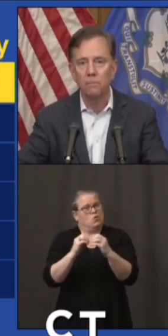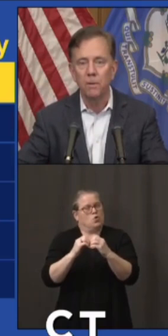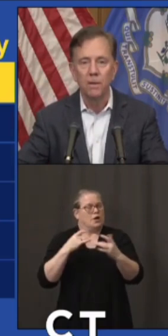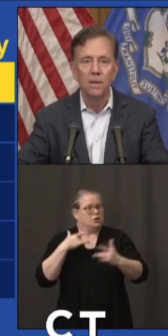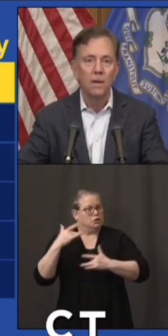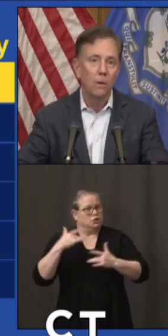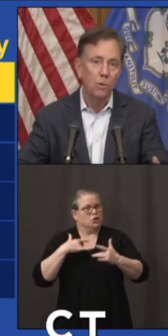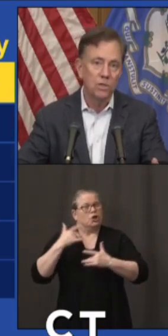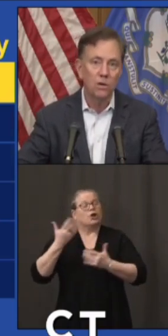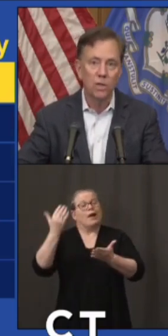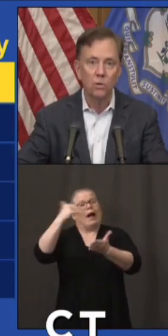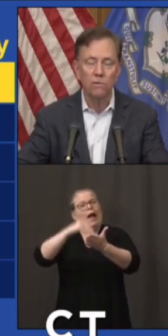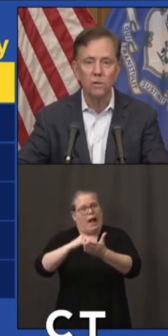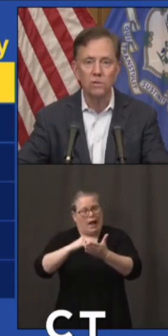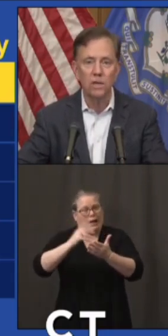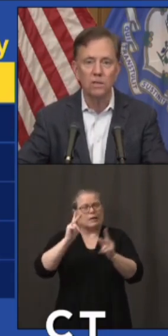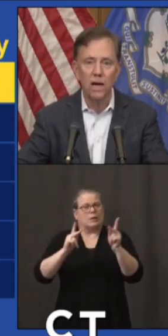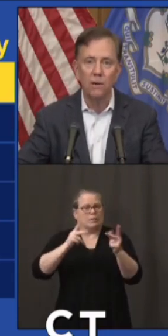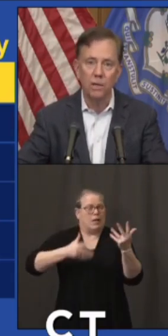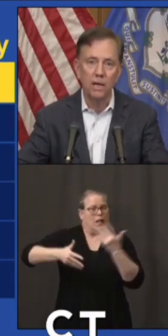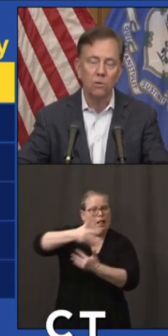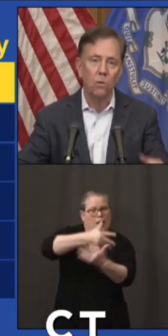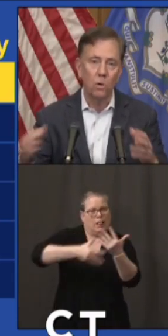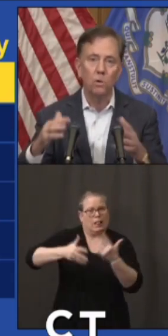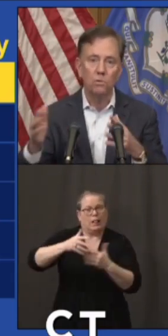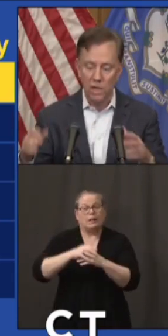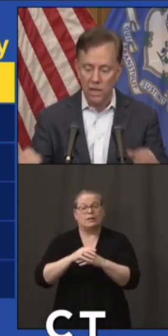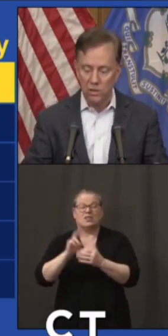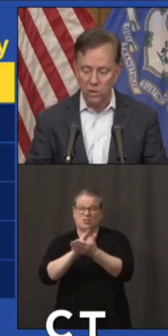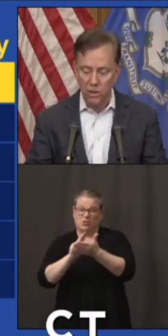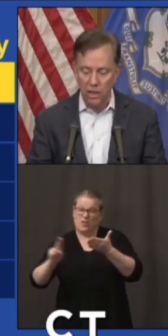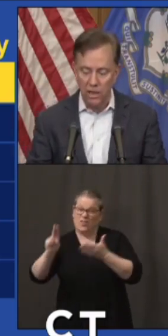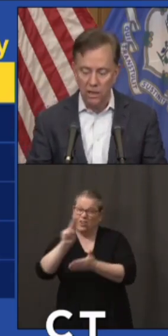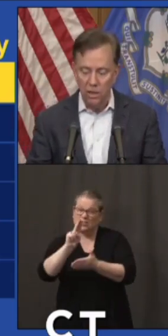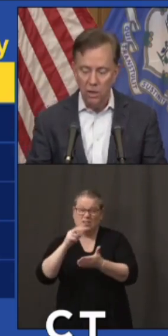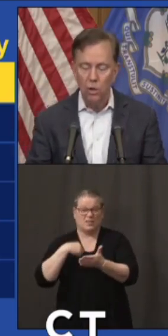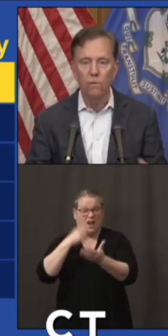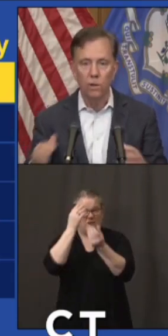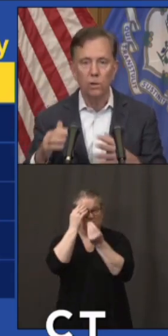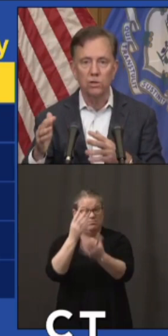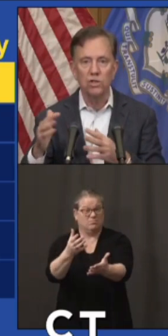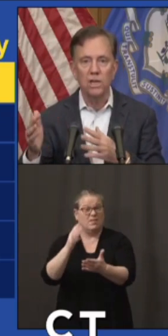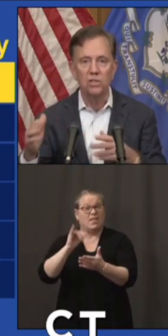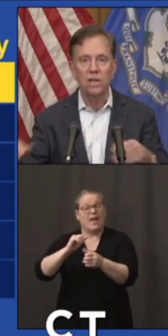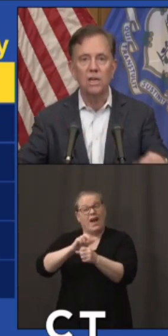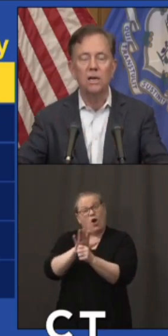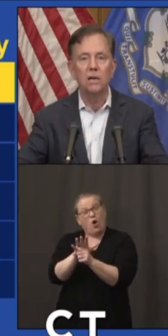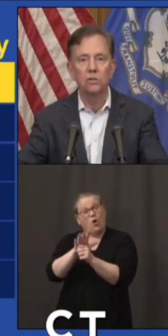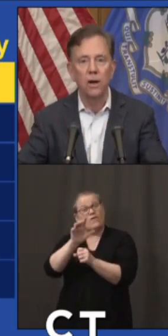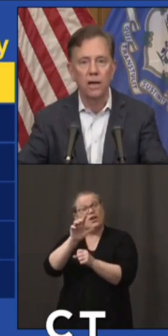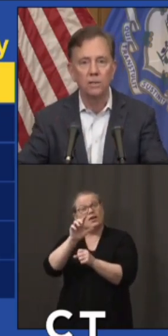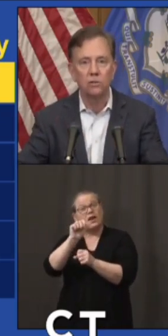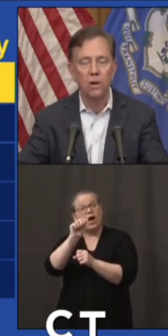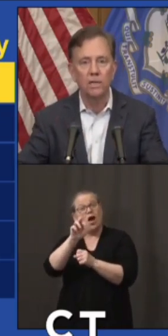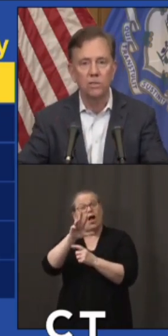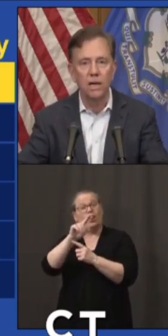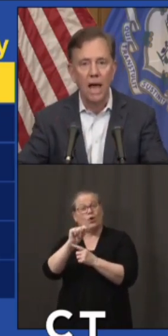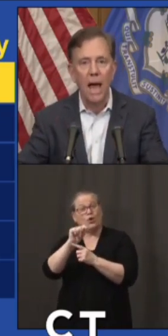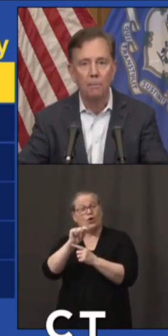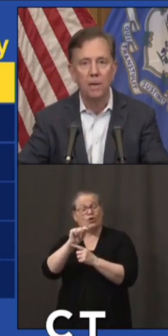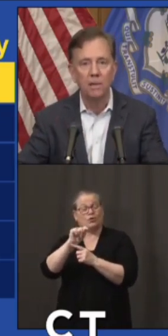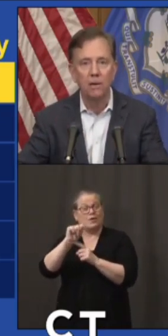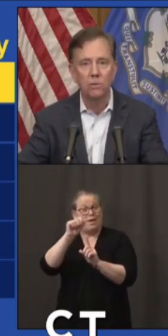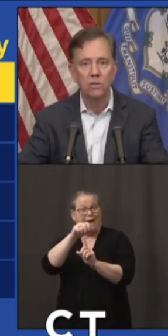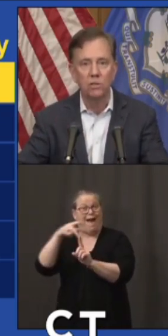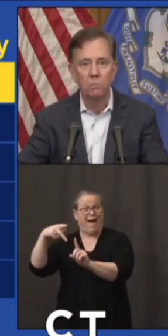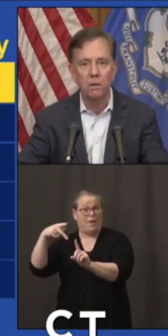things up. I would tell the universities, I would get all those kids on the COVID Alert CT track and trace